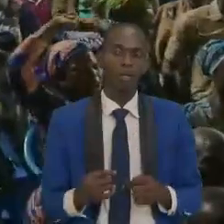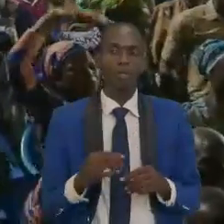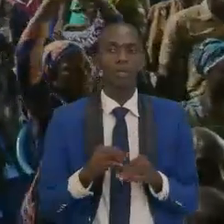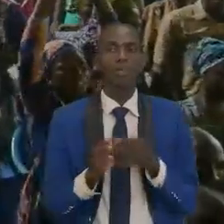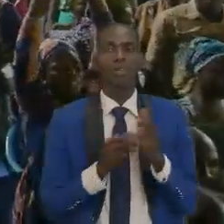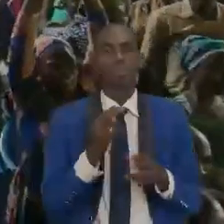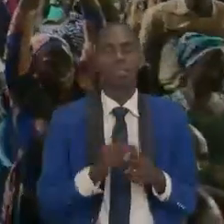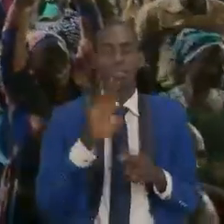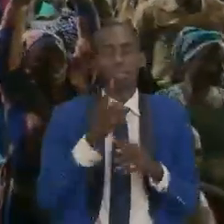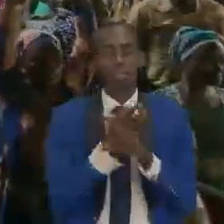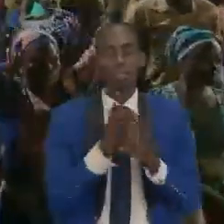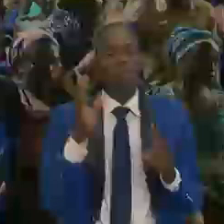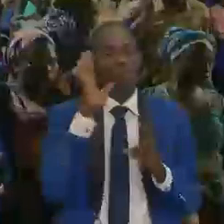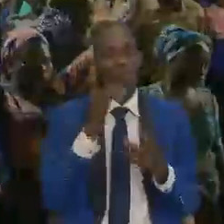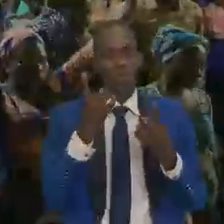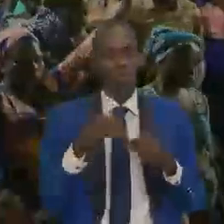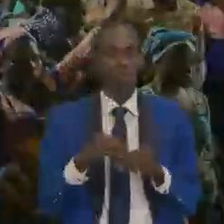come. Your deliverance will come.